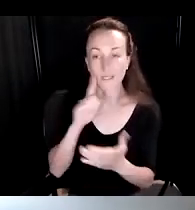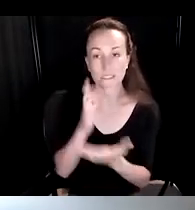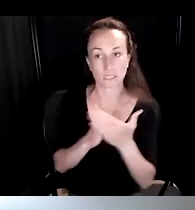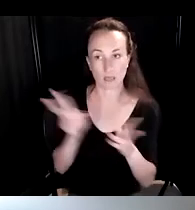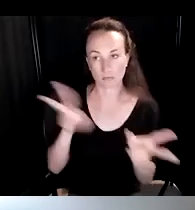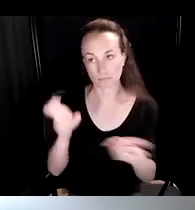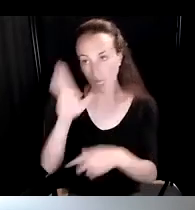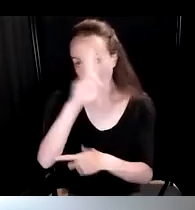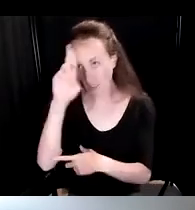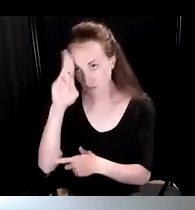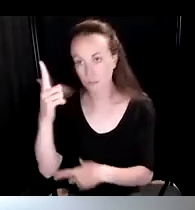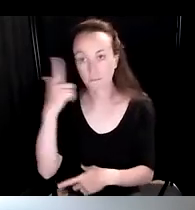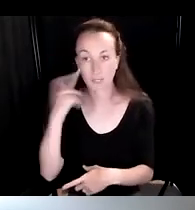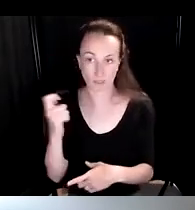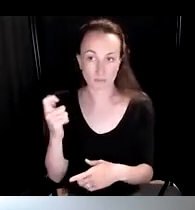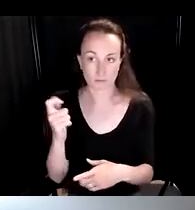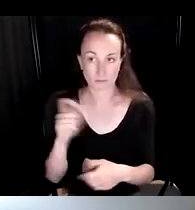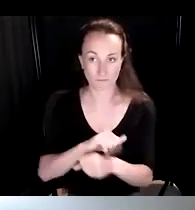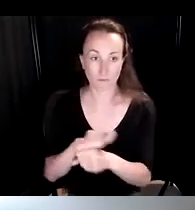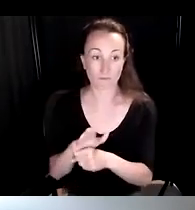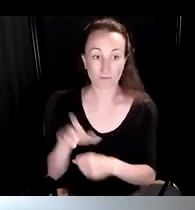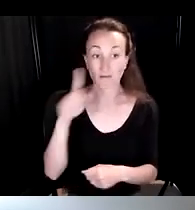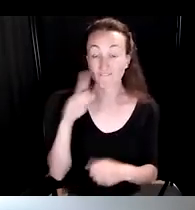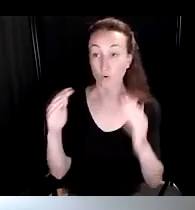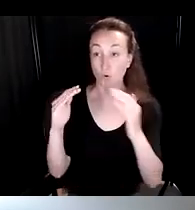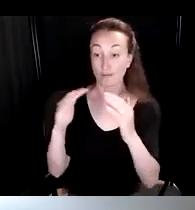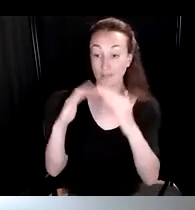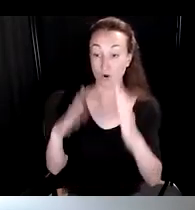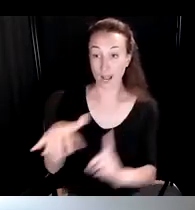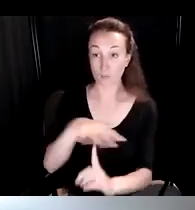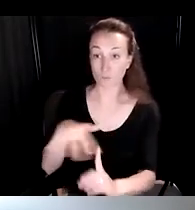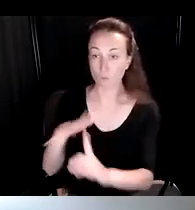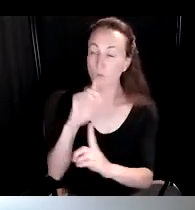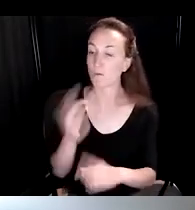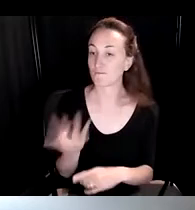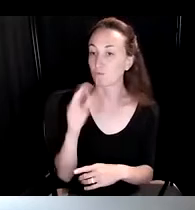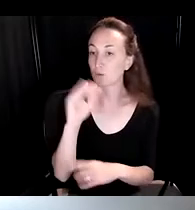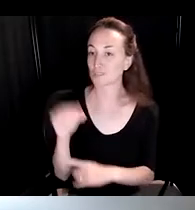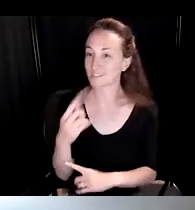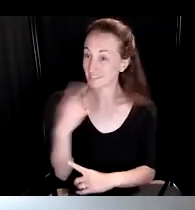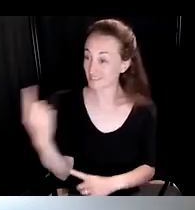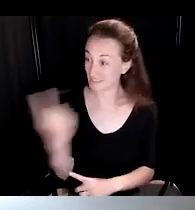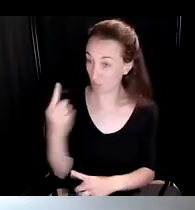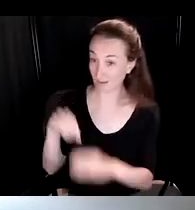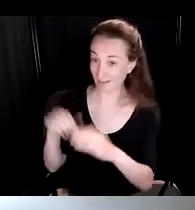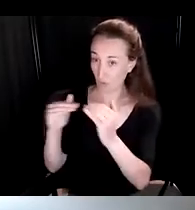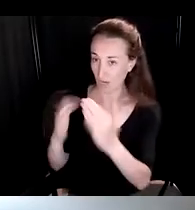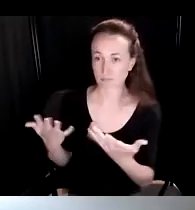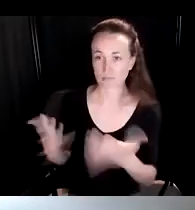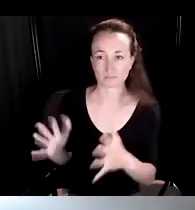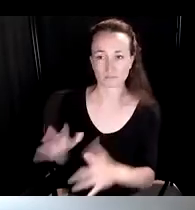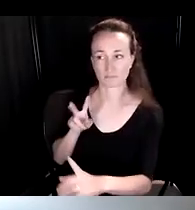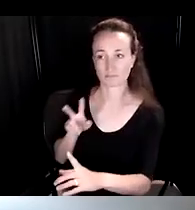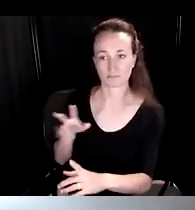In terms of household, 4% of our young adults reported that someone within their household had been diagnosed with COVID-19 since